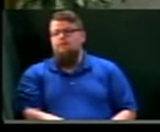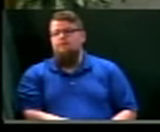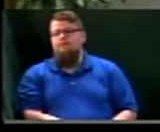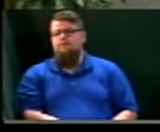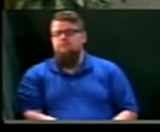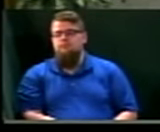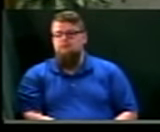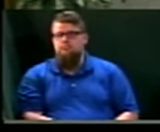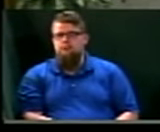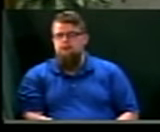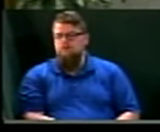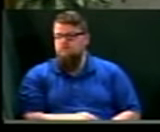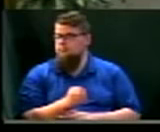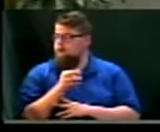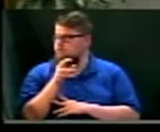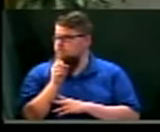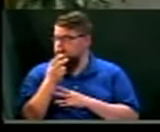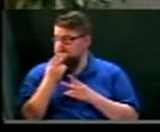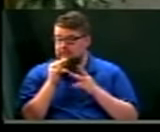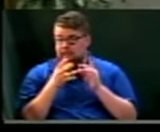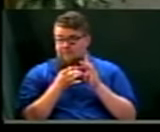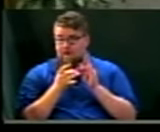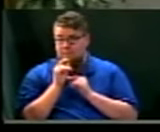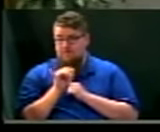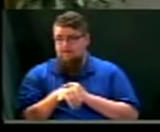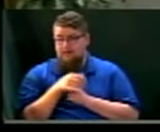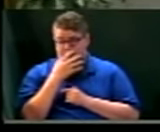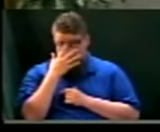need, Ms. Hill, do you have comment on that?